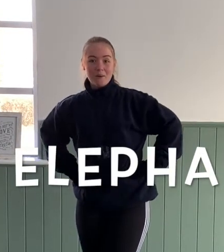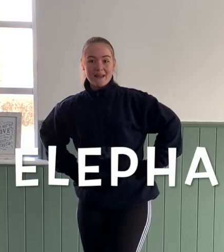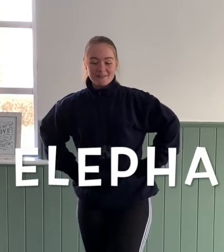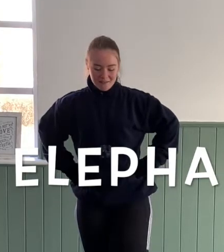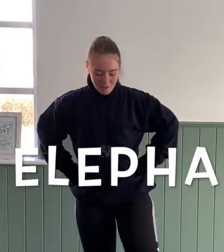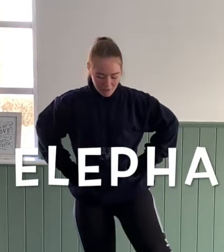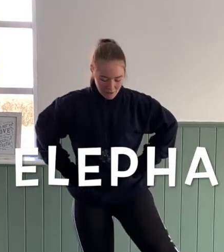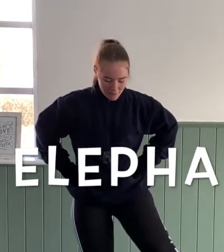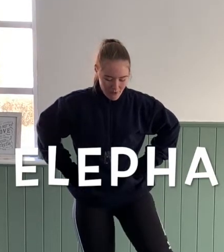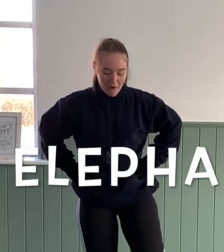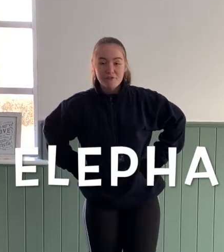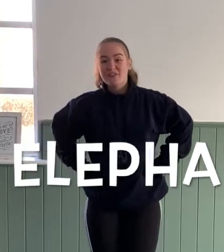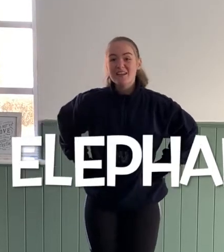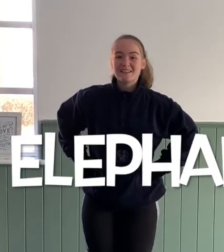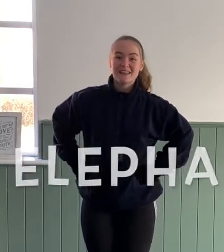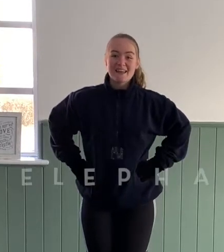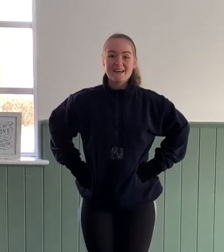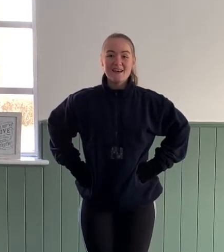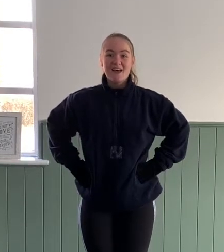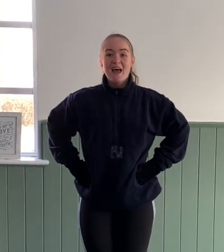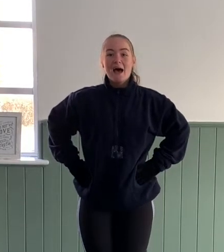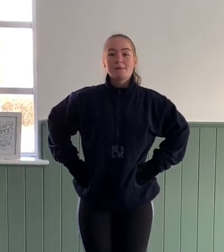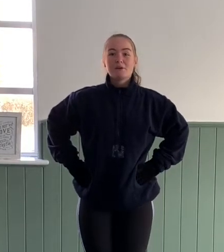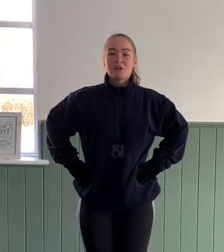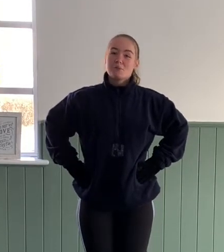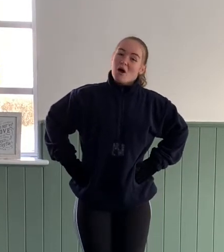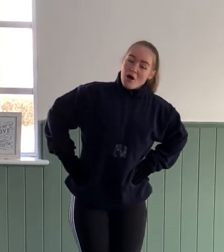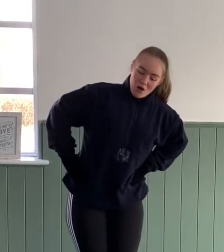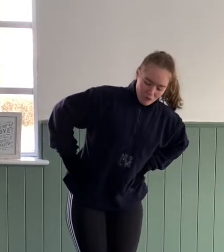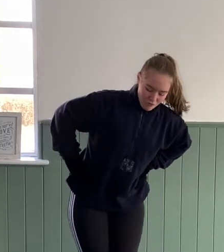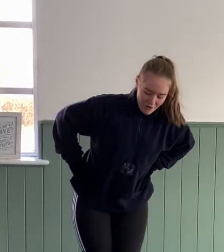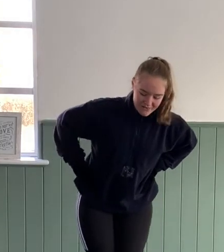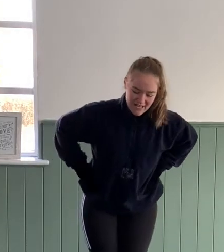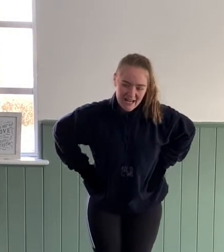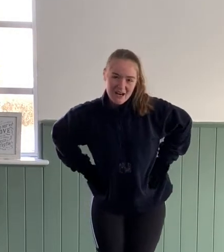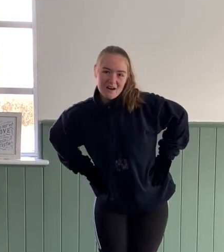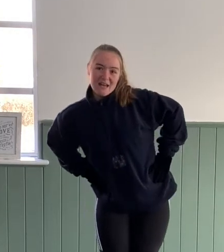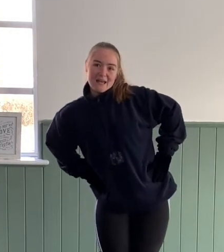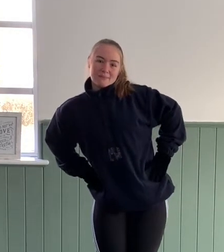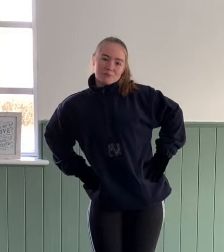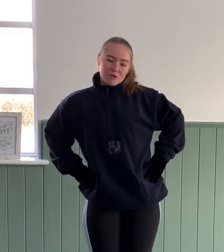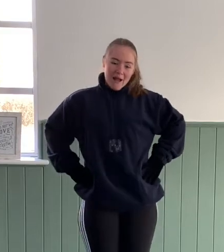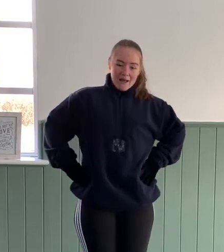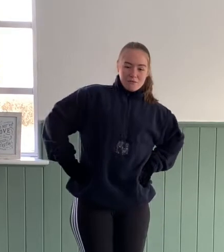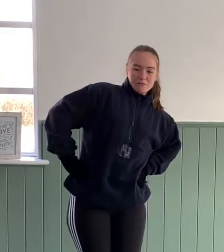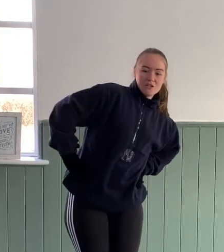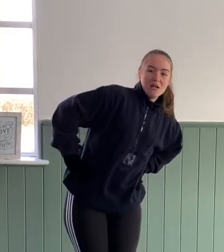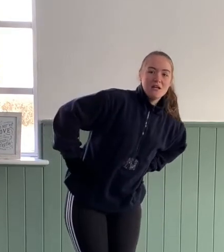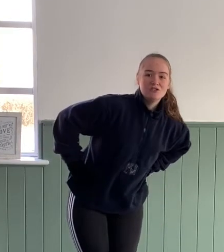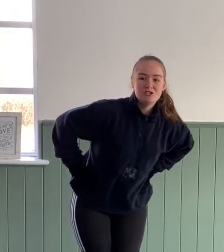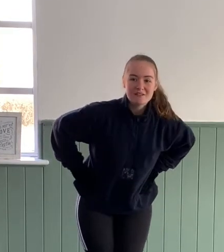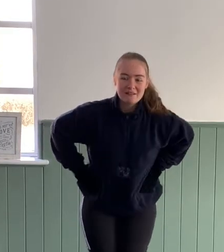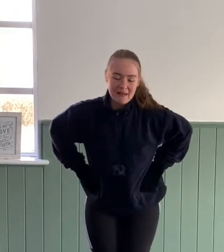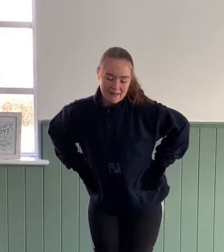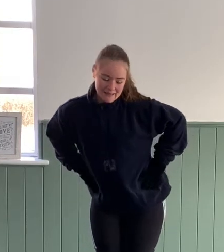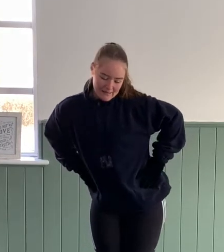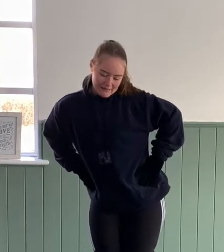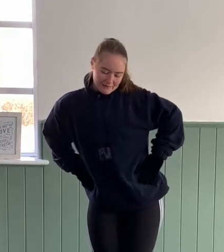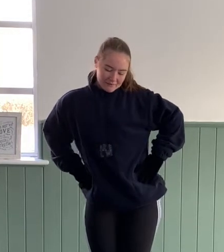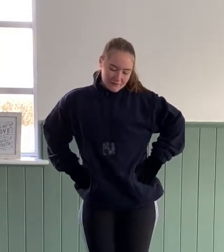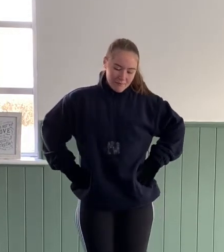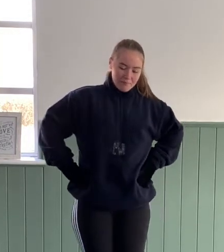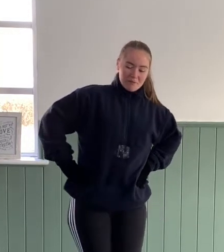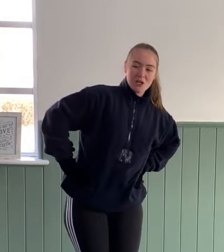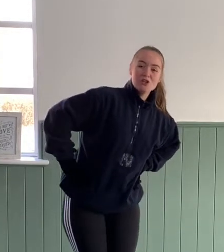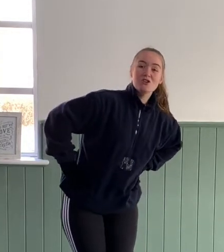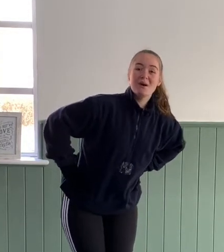on our waist, we're going to put our feet together, and we're going to rotate our hips round, just like